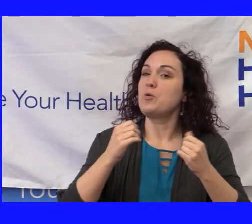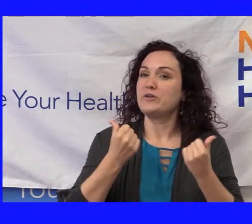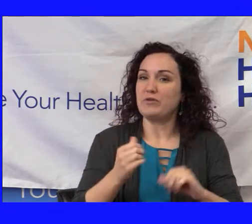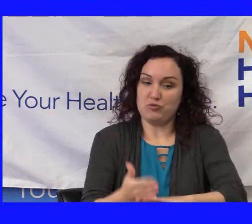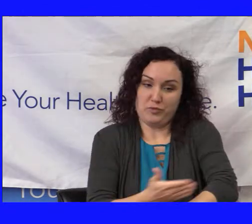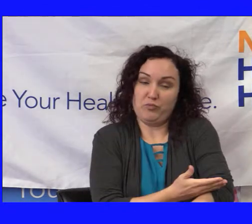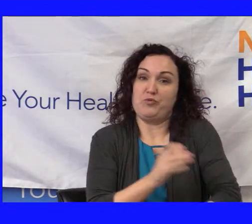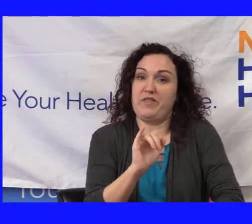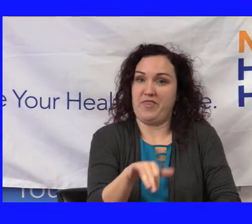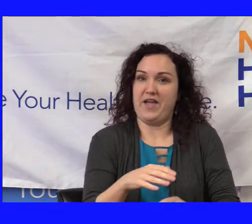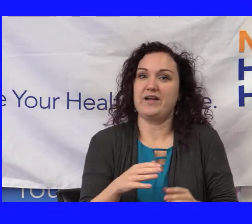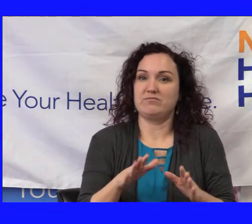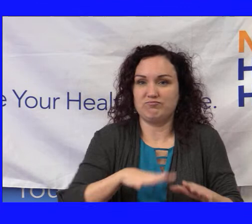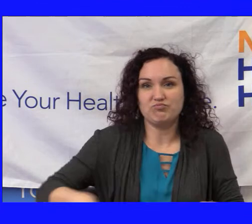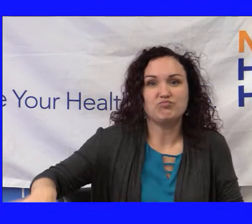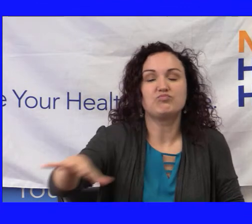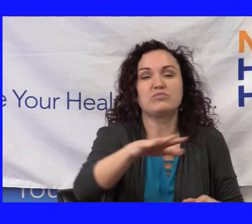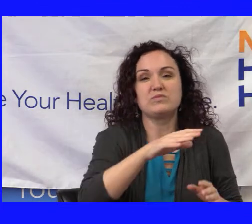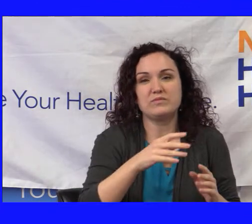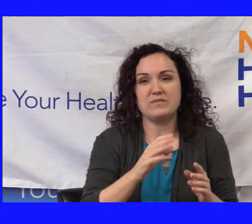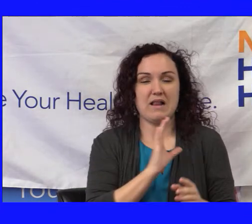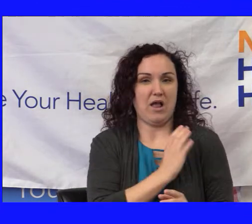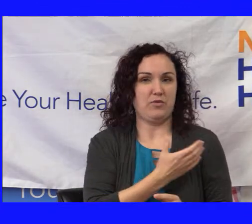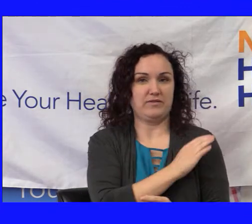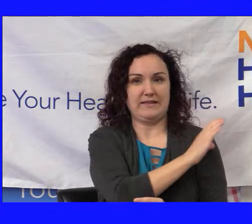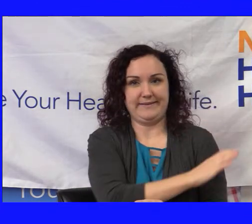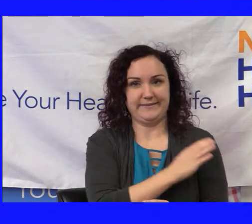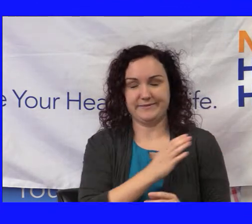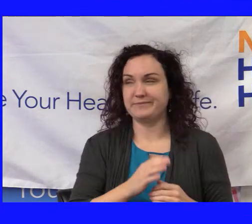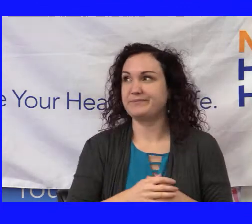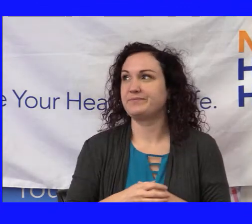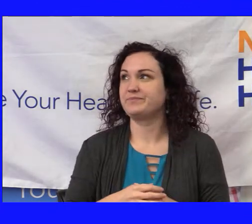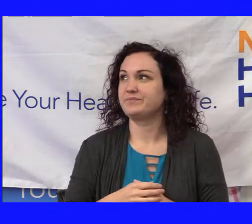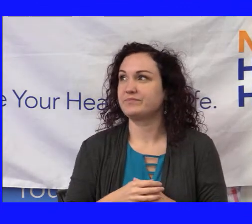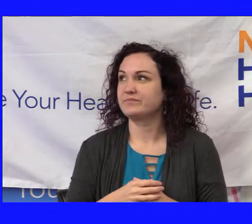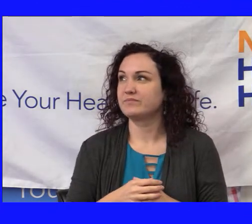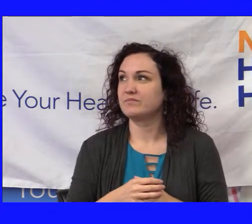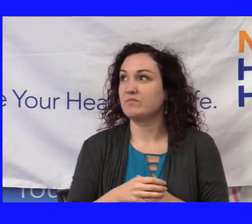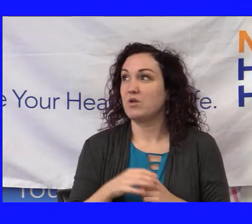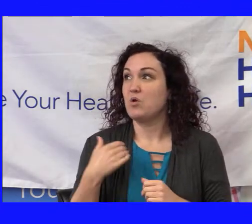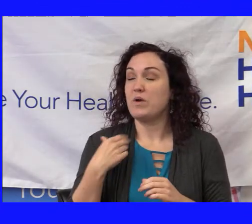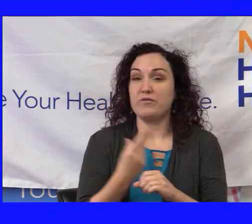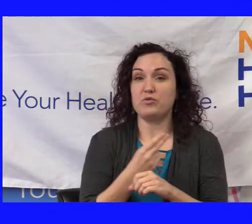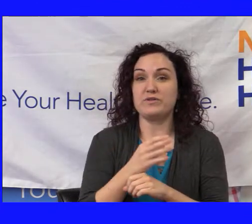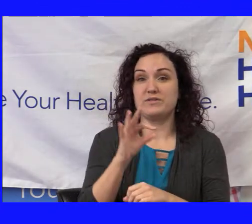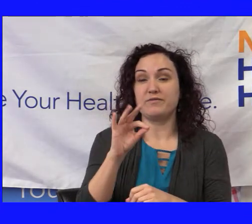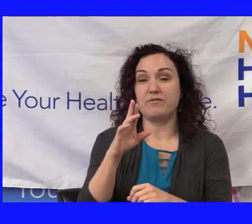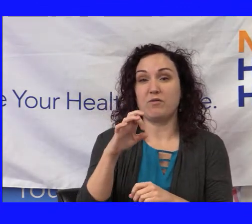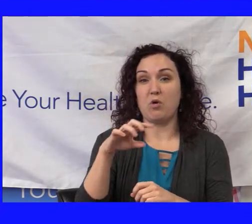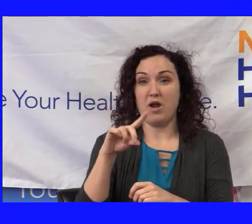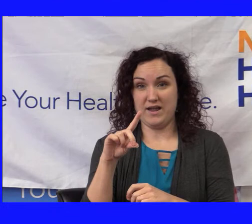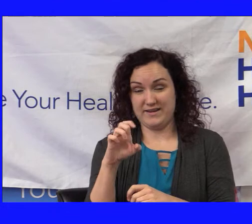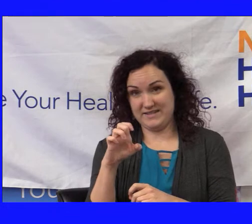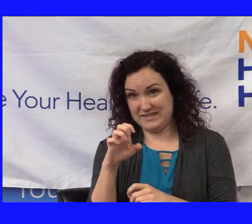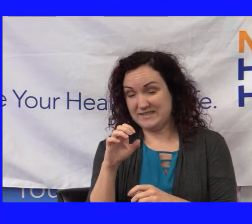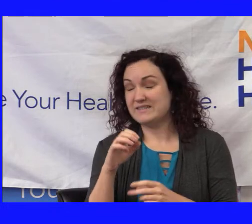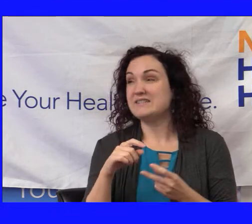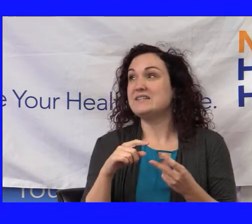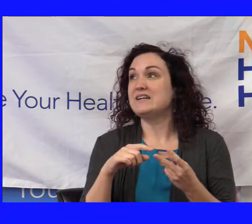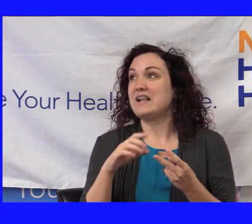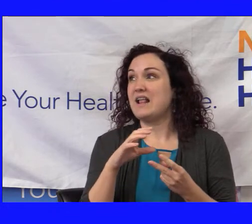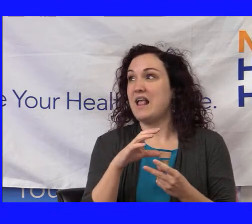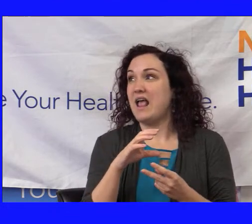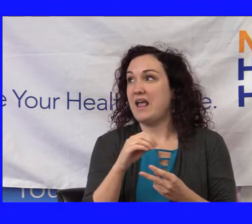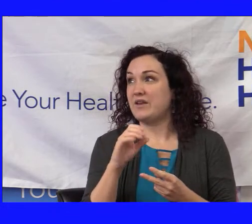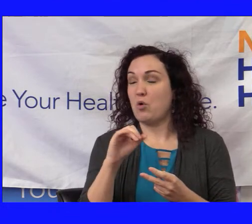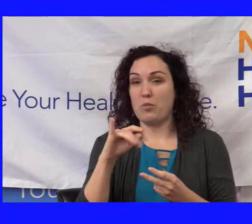In addition, we do quality improvement around fluoride, sealants, and dental opioid prescription reductions, because dentists